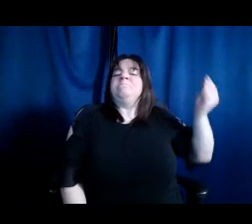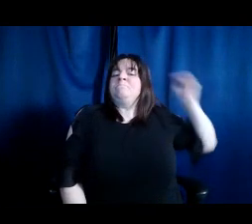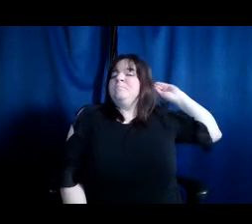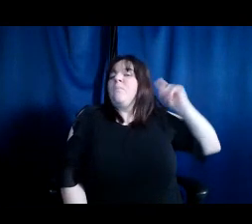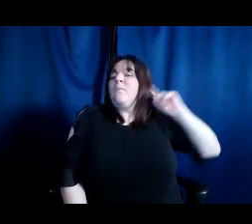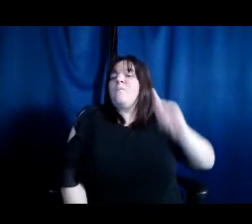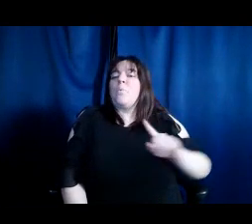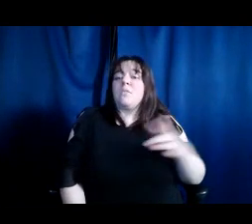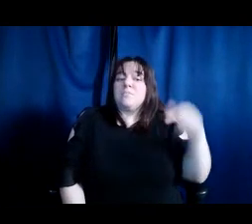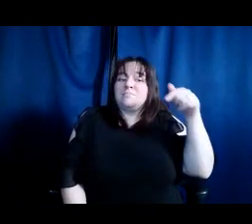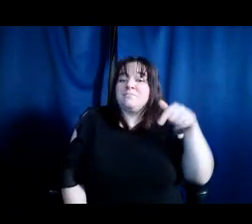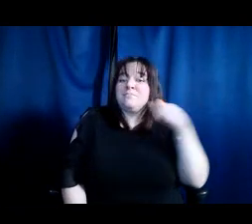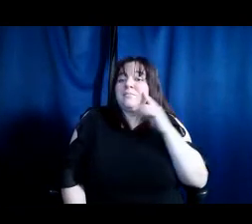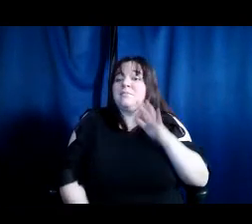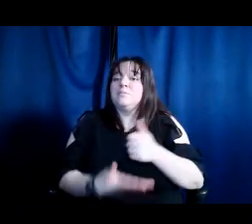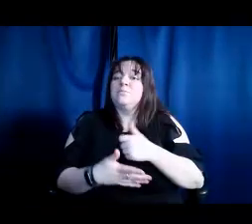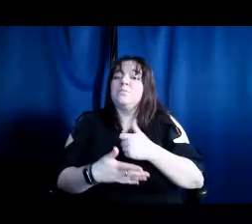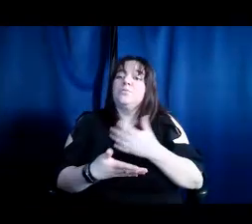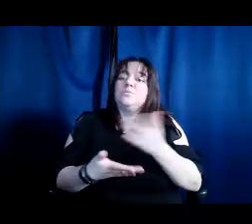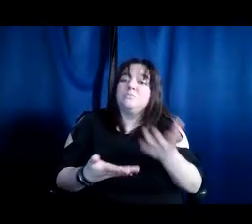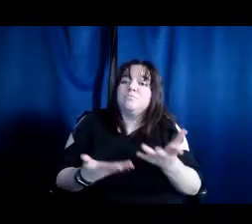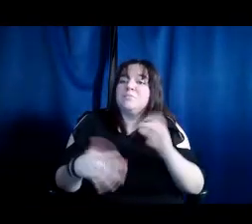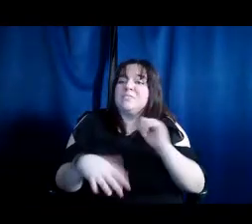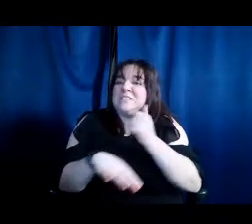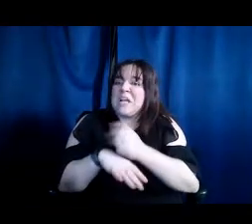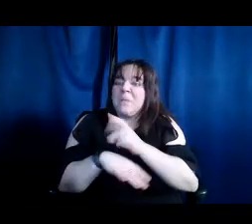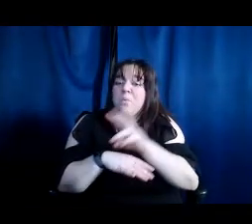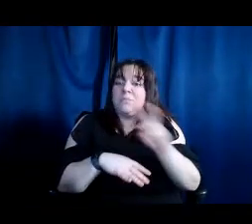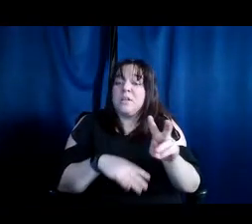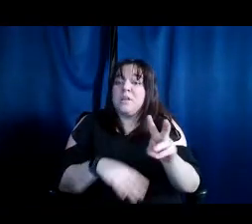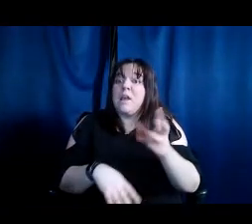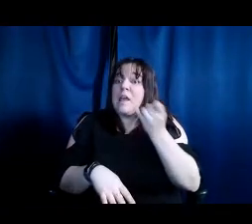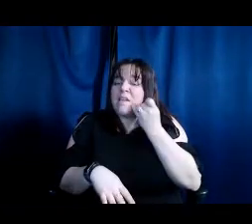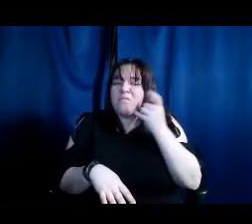additional information, please reach out. We are available and happy to continue the conversation.